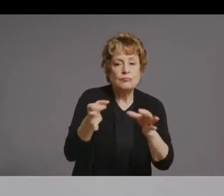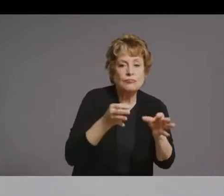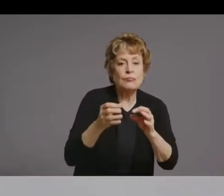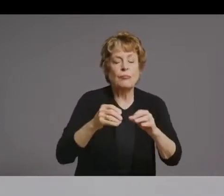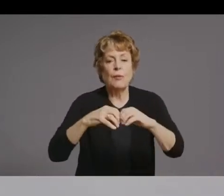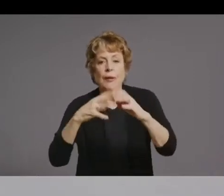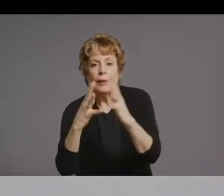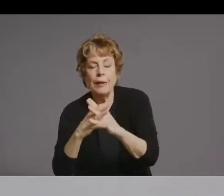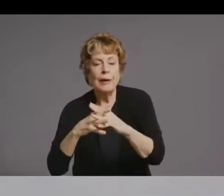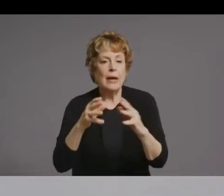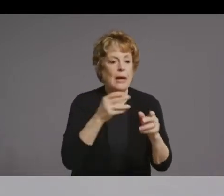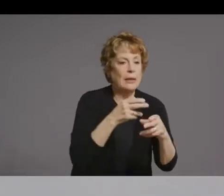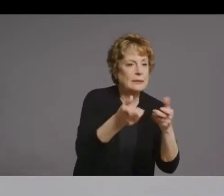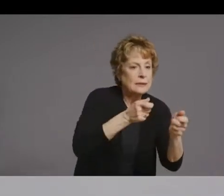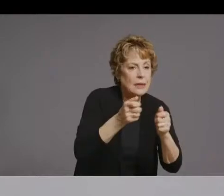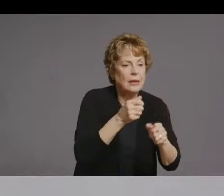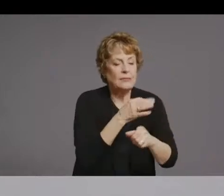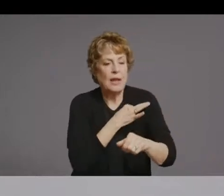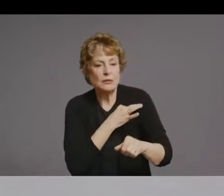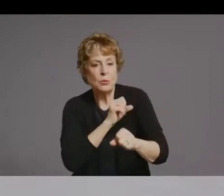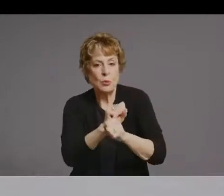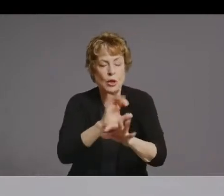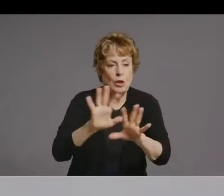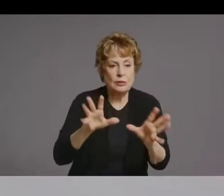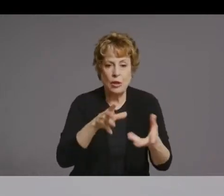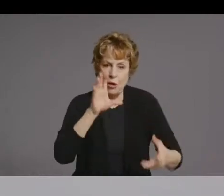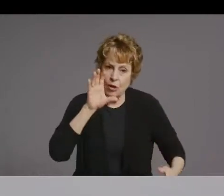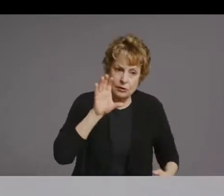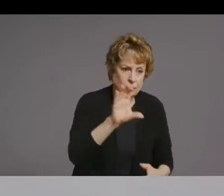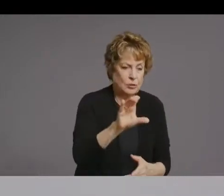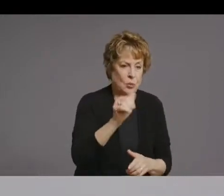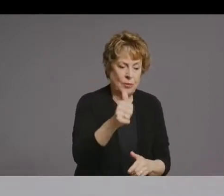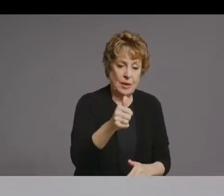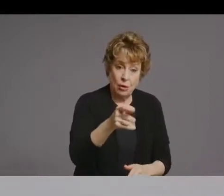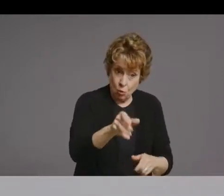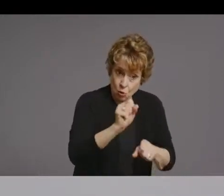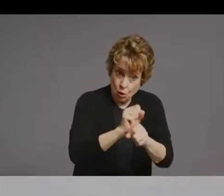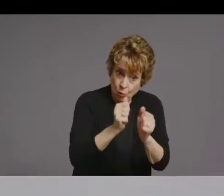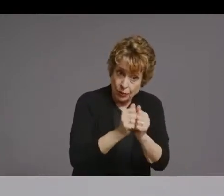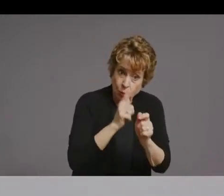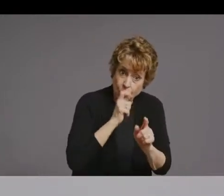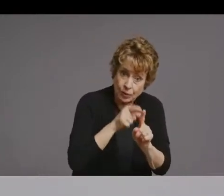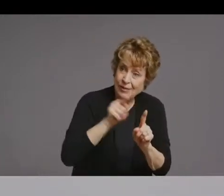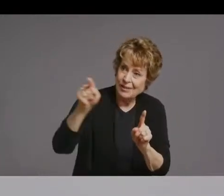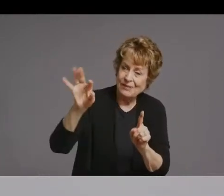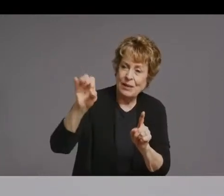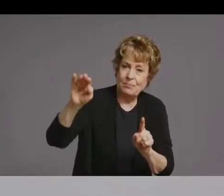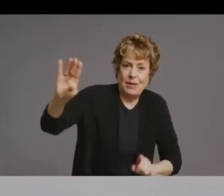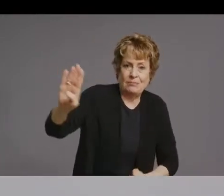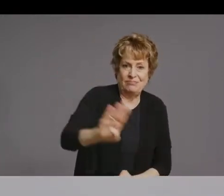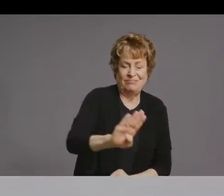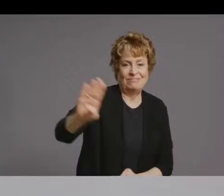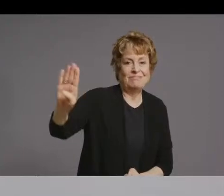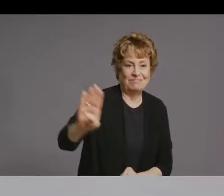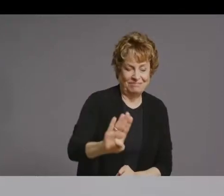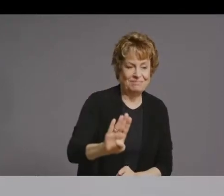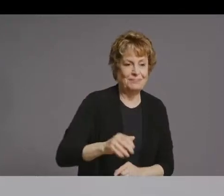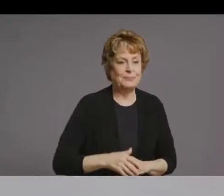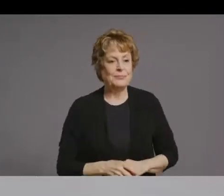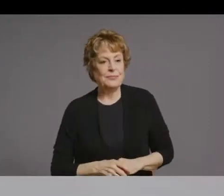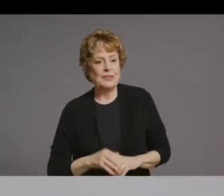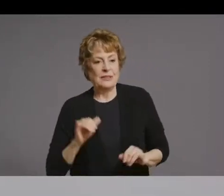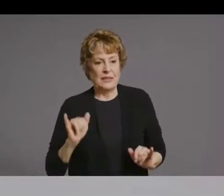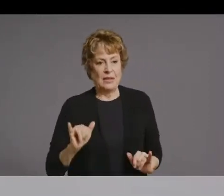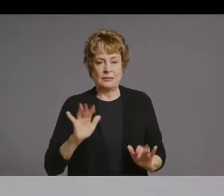and give them the authority to work directly with FEMA. So we would be delegating all of that responsibility to our partners in Pima